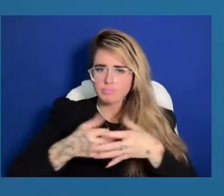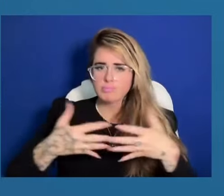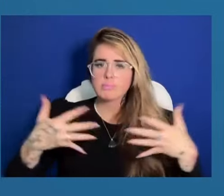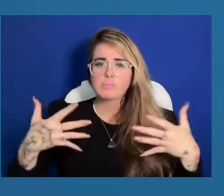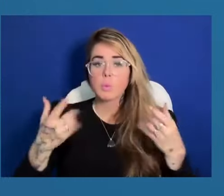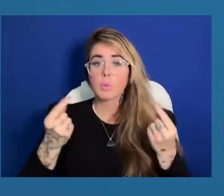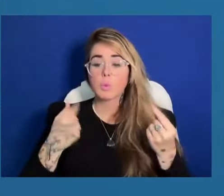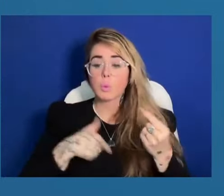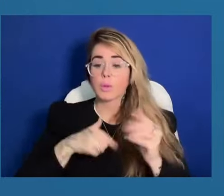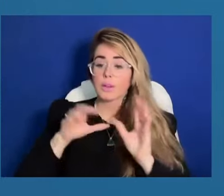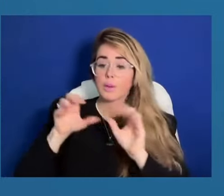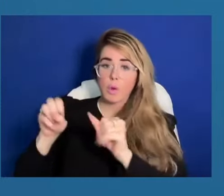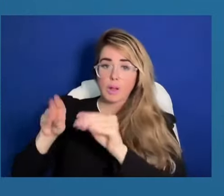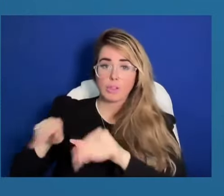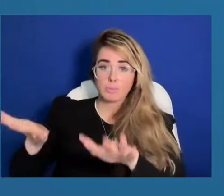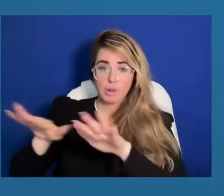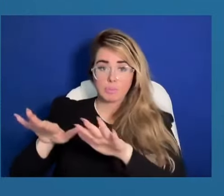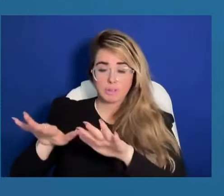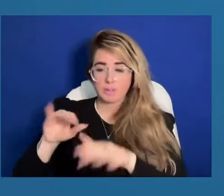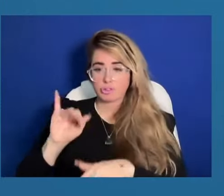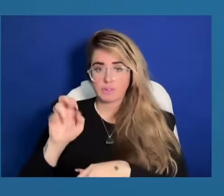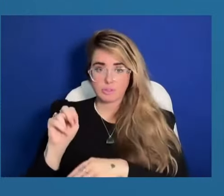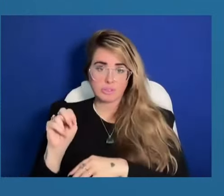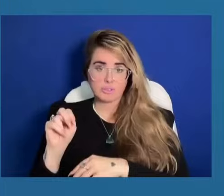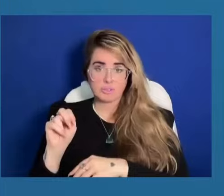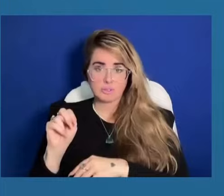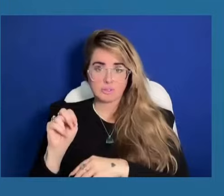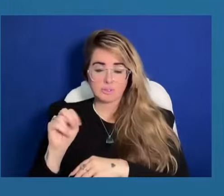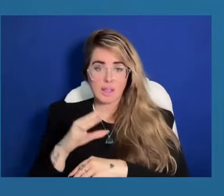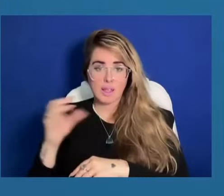property at Jefferson